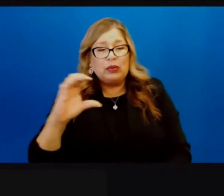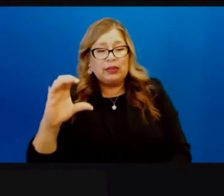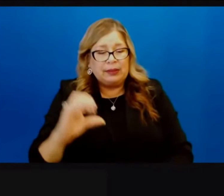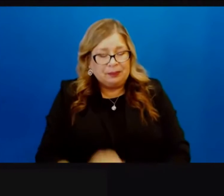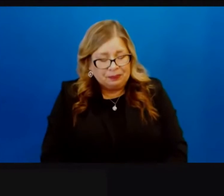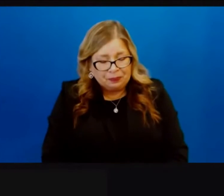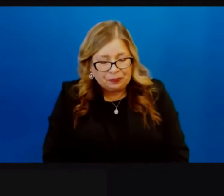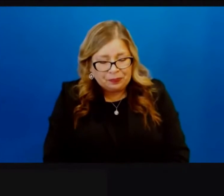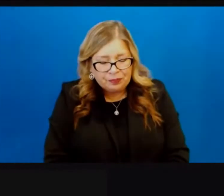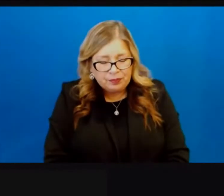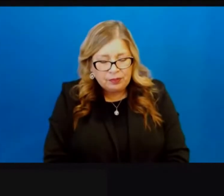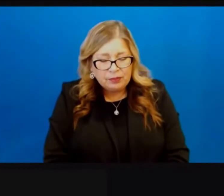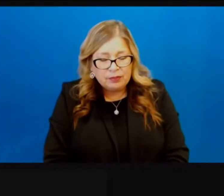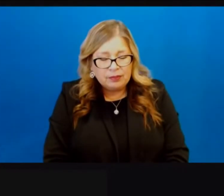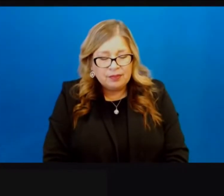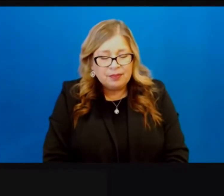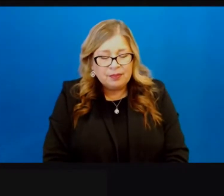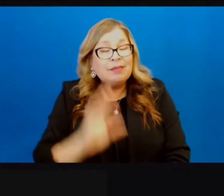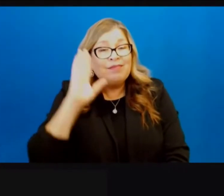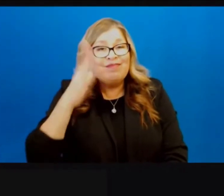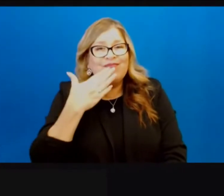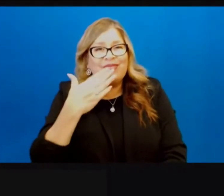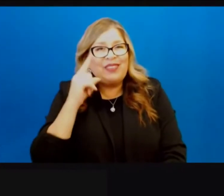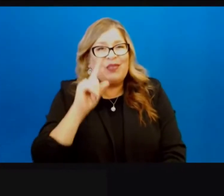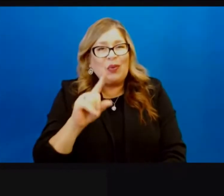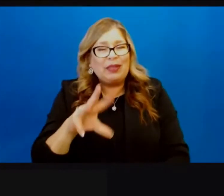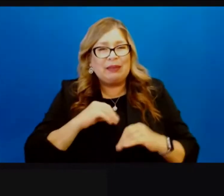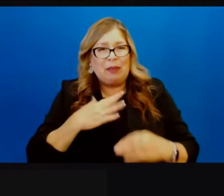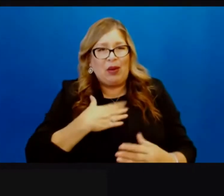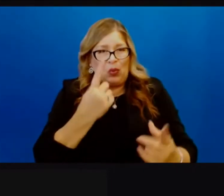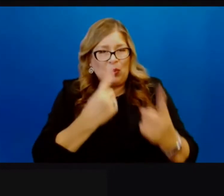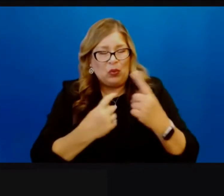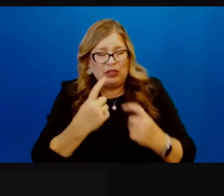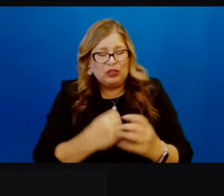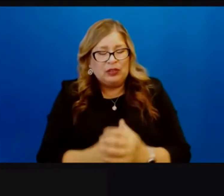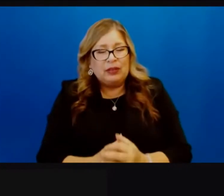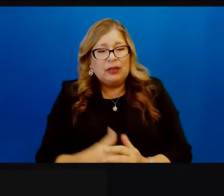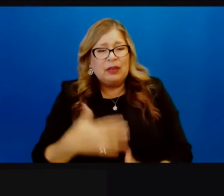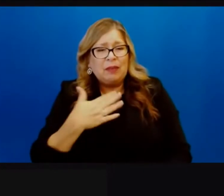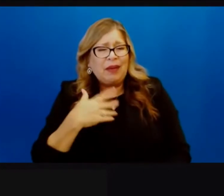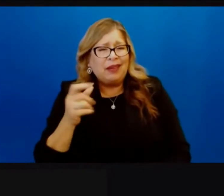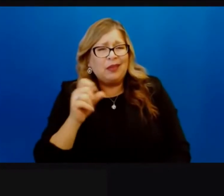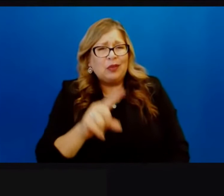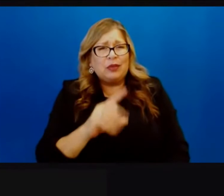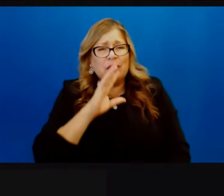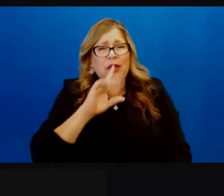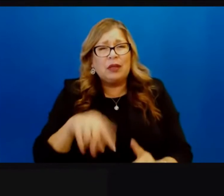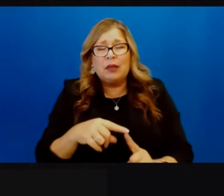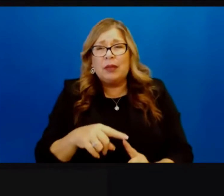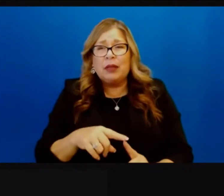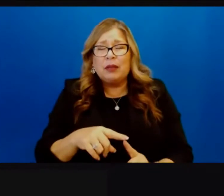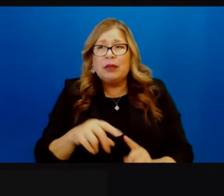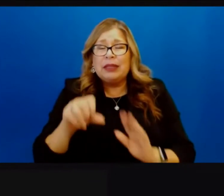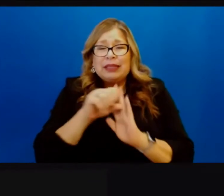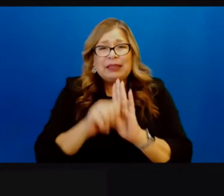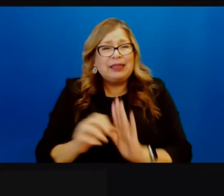Hi, Dr. Galley. Thanks for taking our questions. Mine has to do with some of the state's previous investments. I know the state sent some money to local